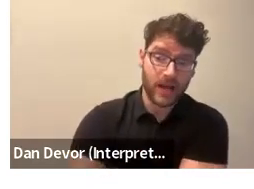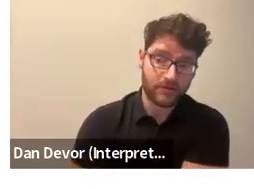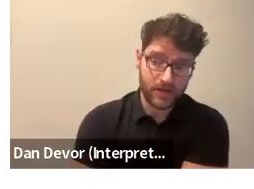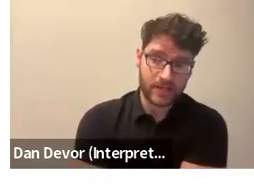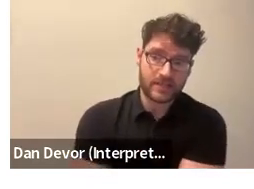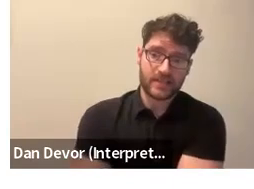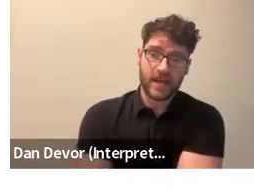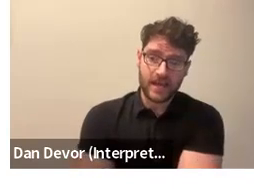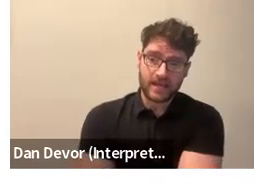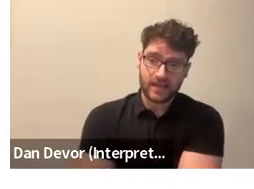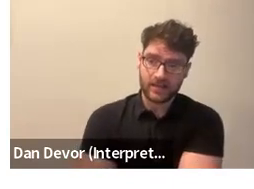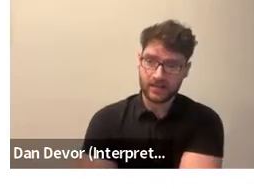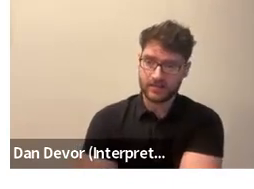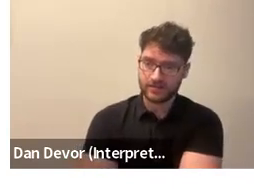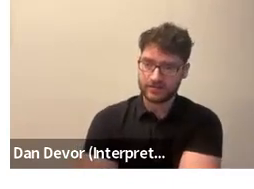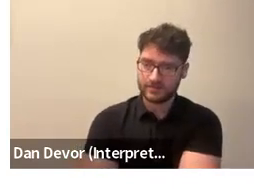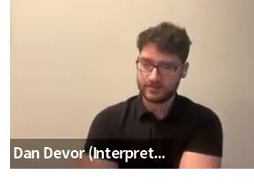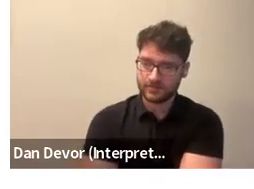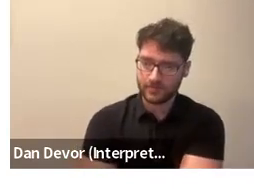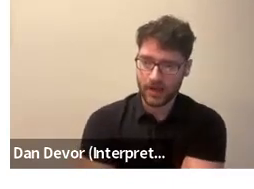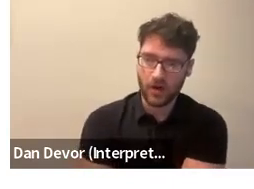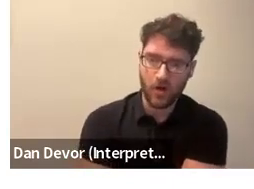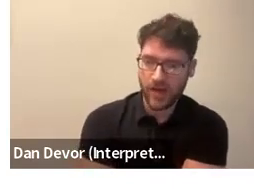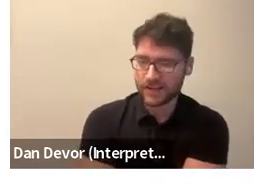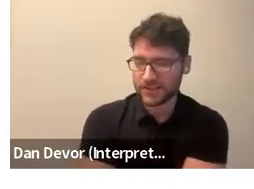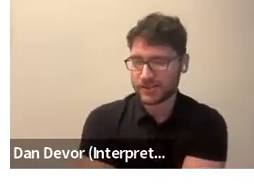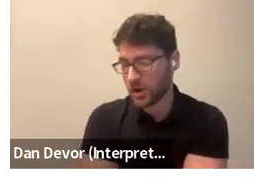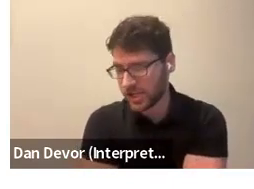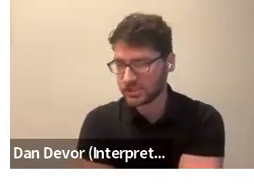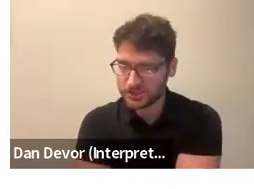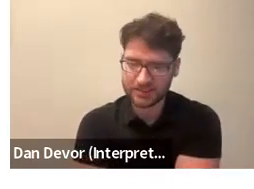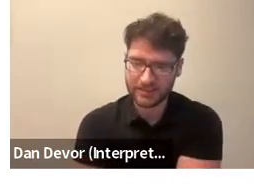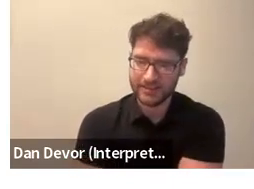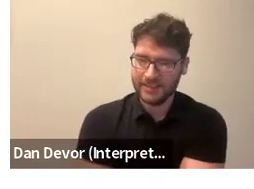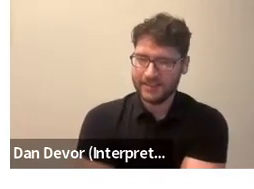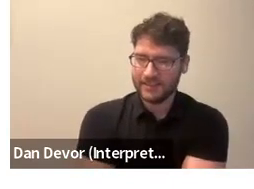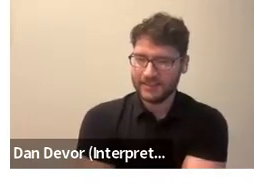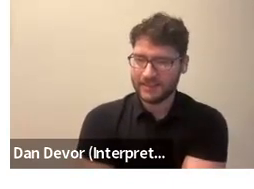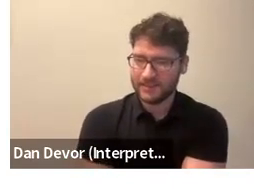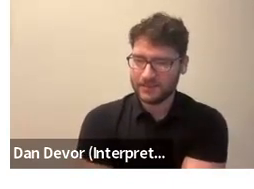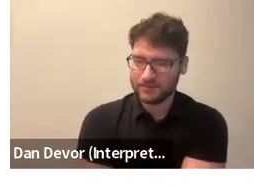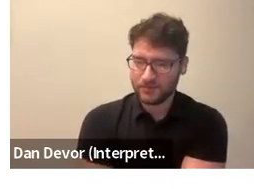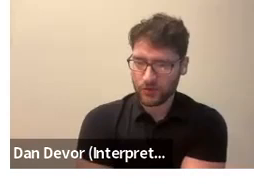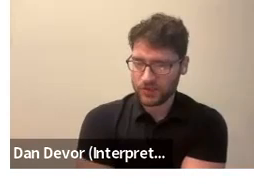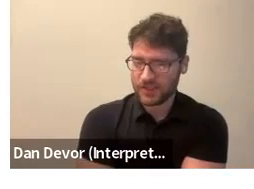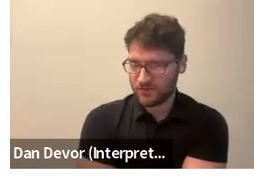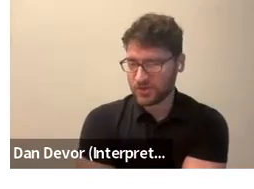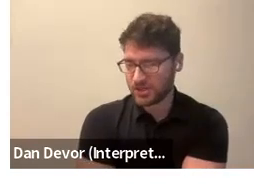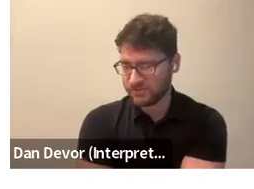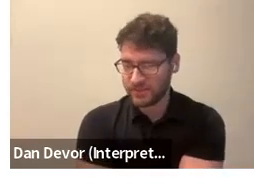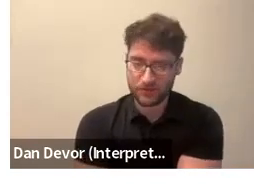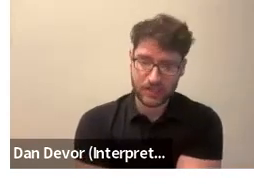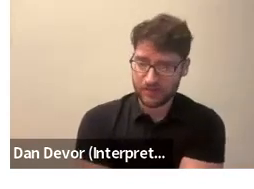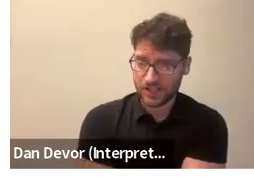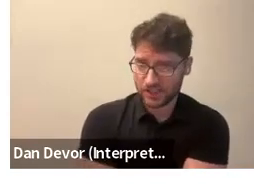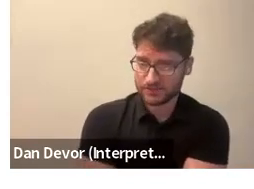Now, remember, after 1880, I call that the Dark Ages for the deaf